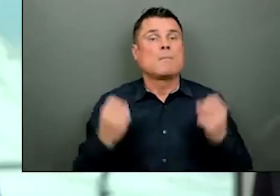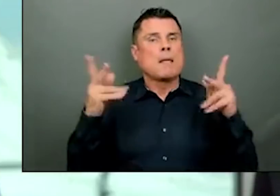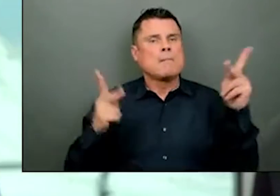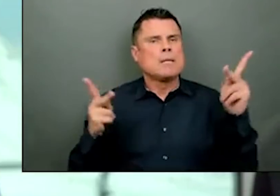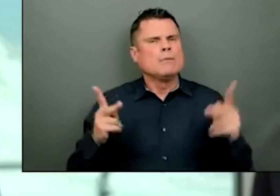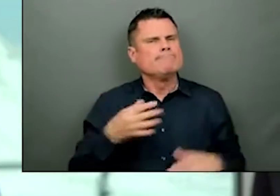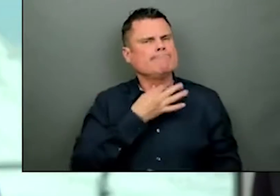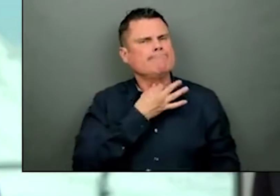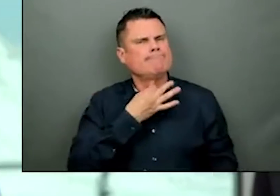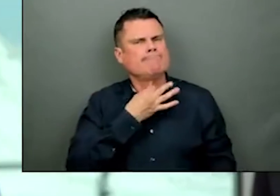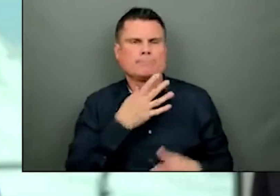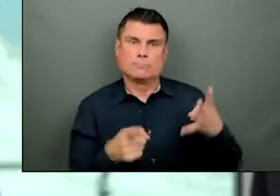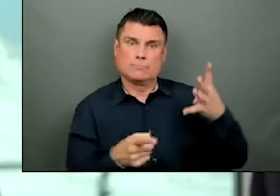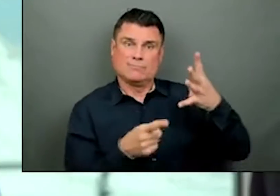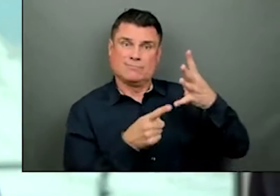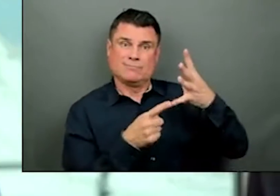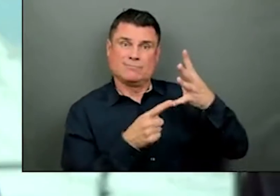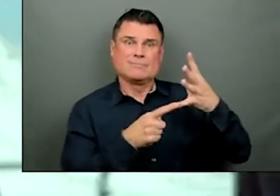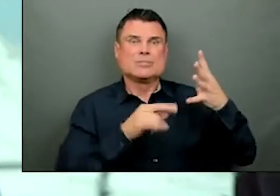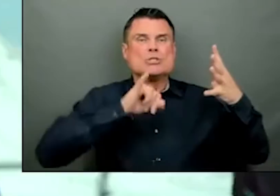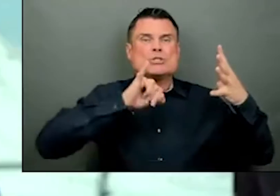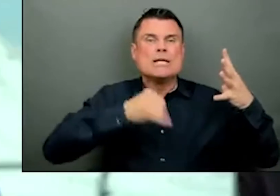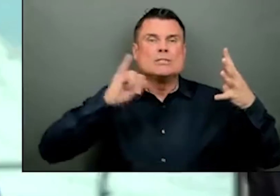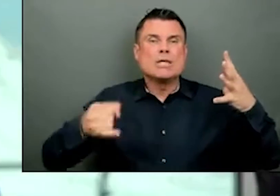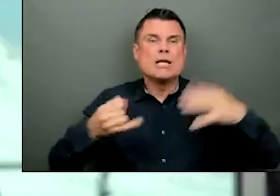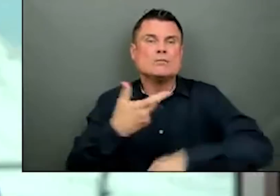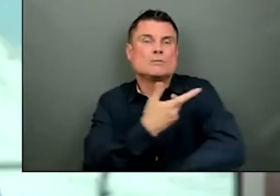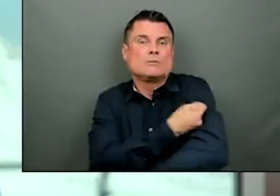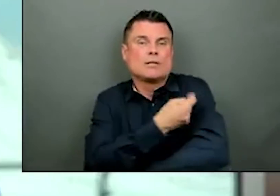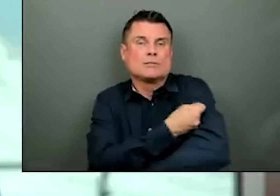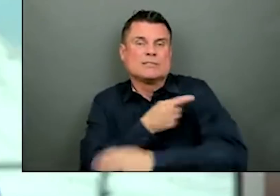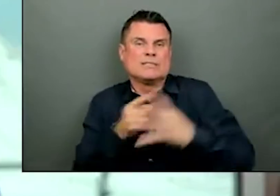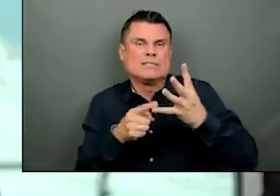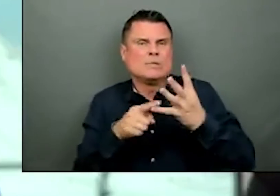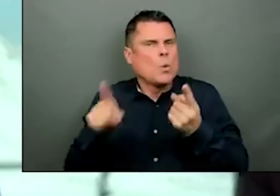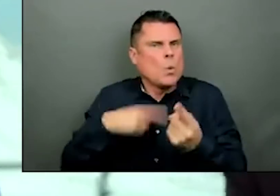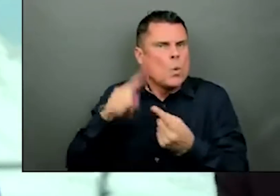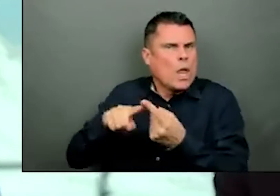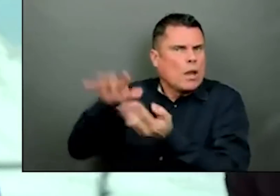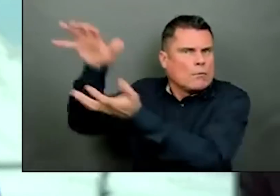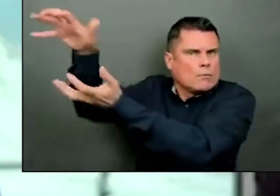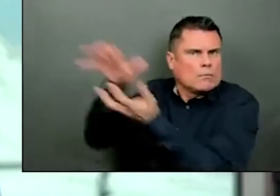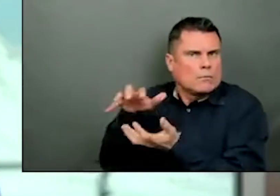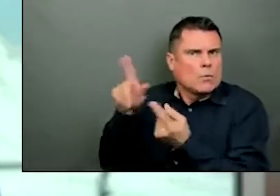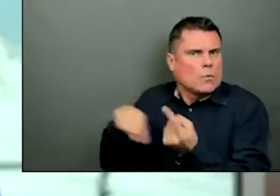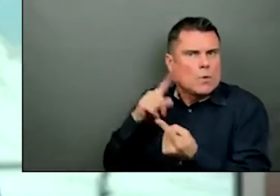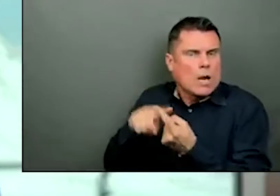answer, unfortunately, is we don't yet know. We are hearing that there will be a shipment